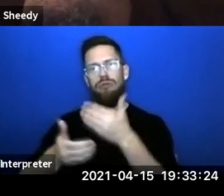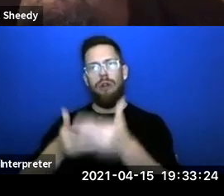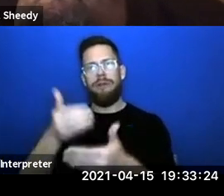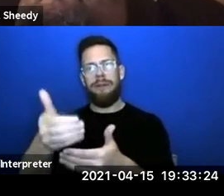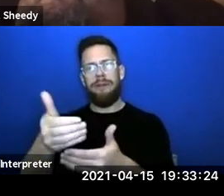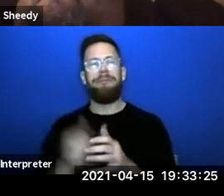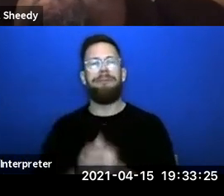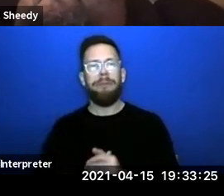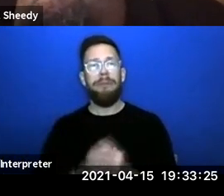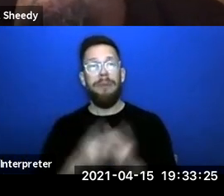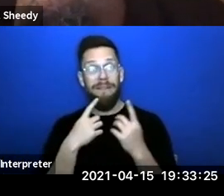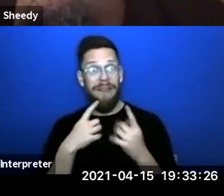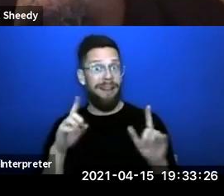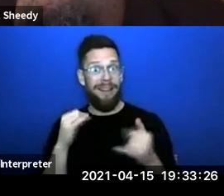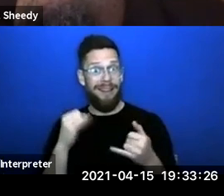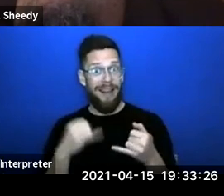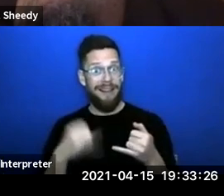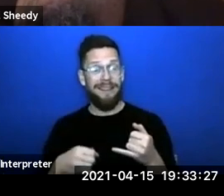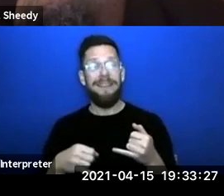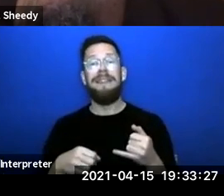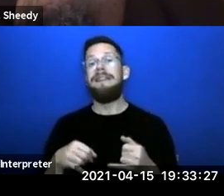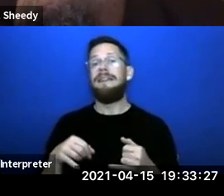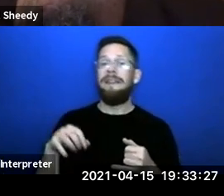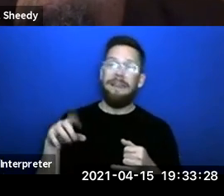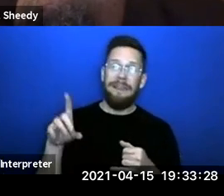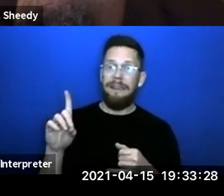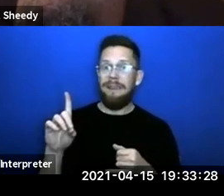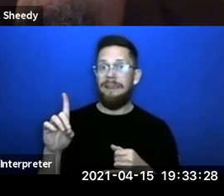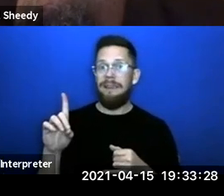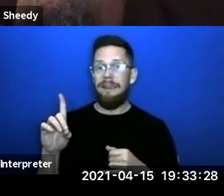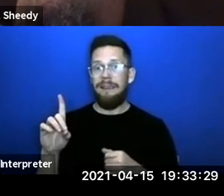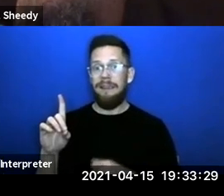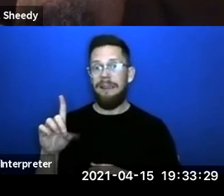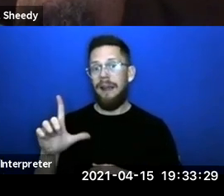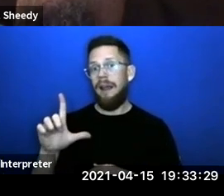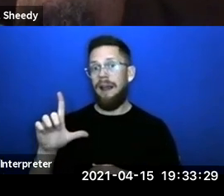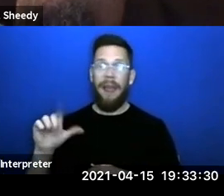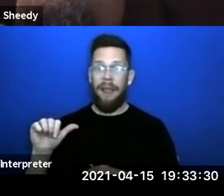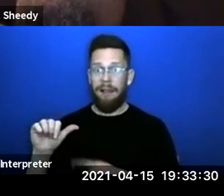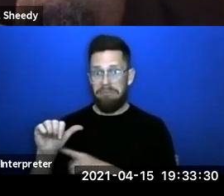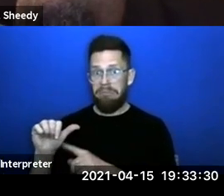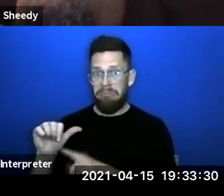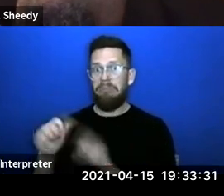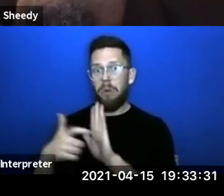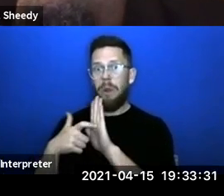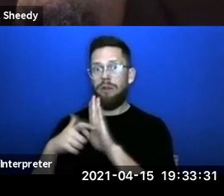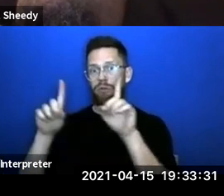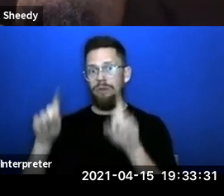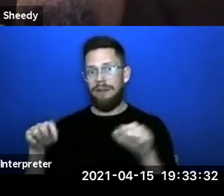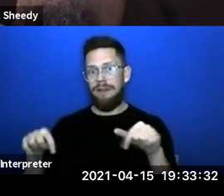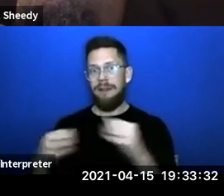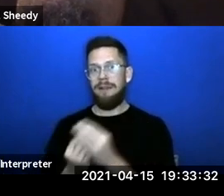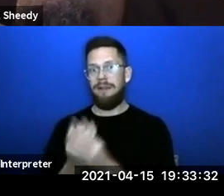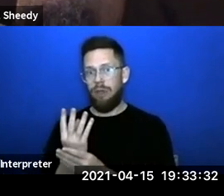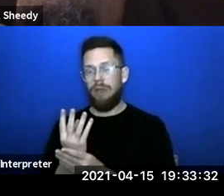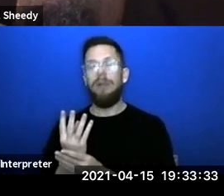Finally, our students that are enrolled in the Digital Learning Academy are also still required to test this spring. We are working with